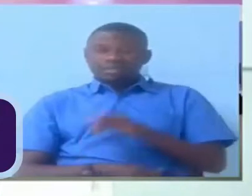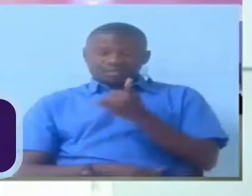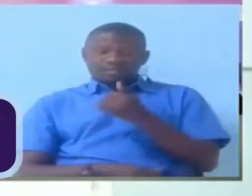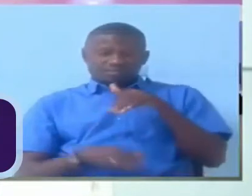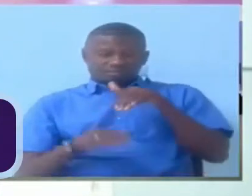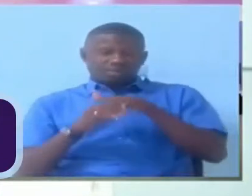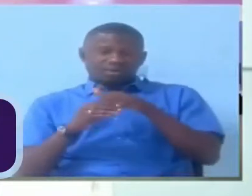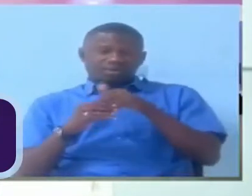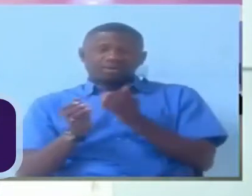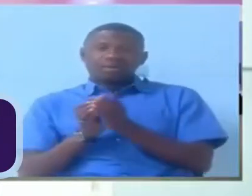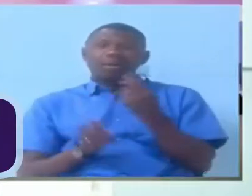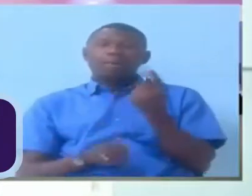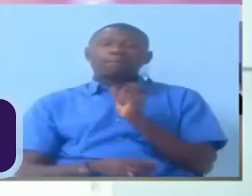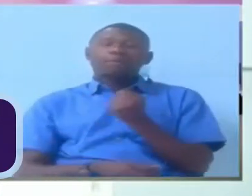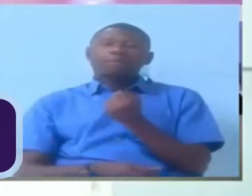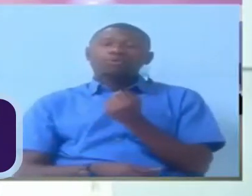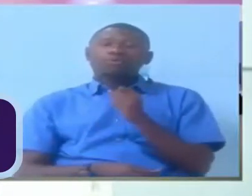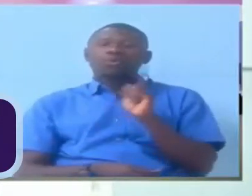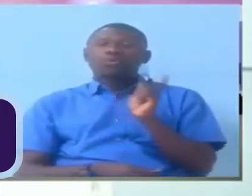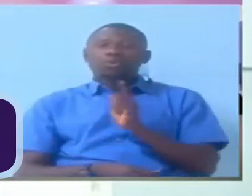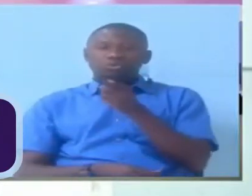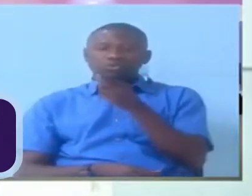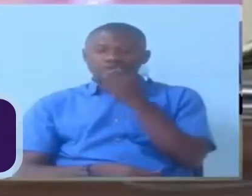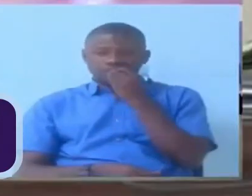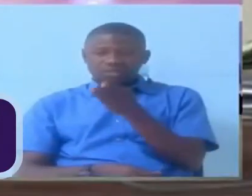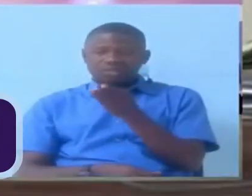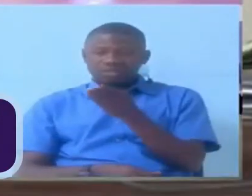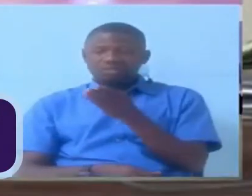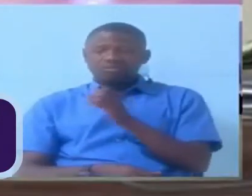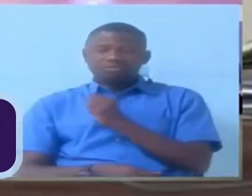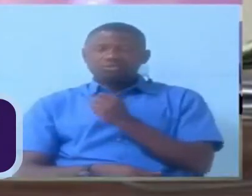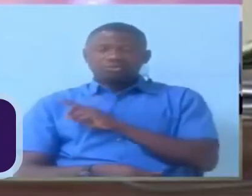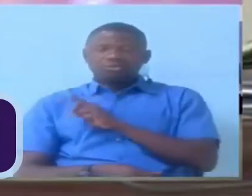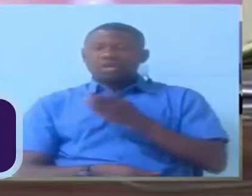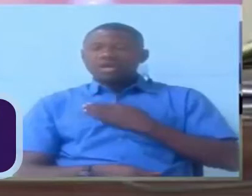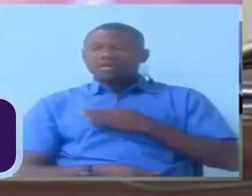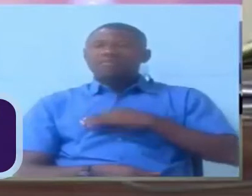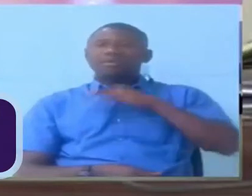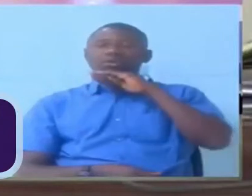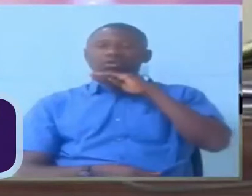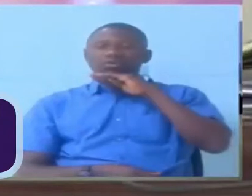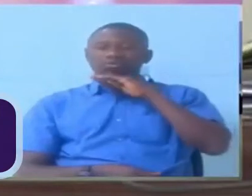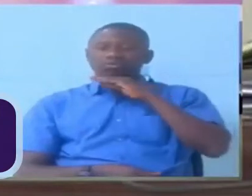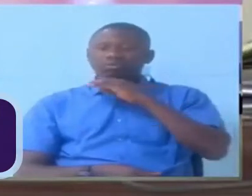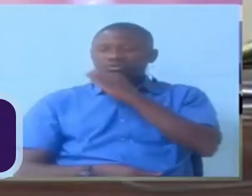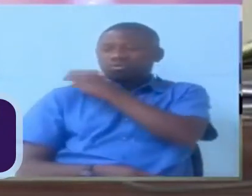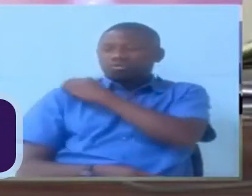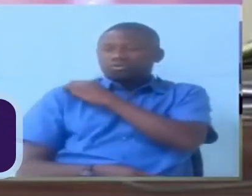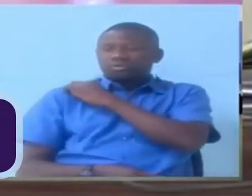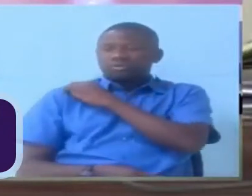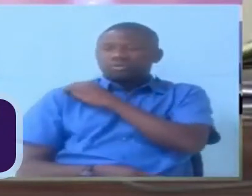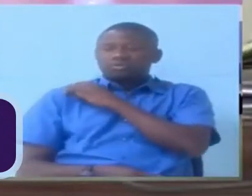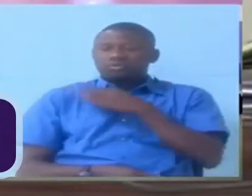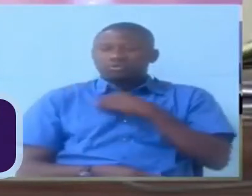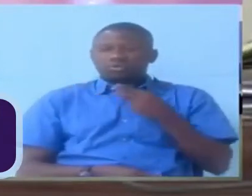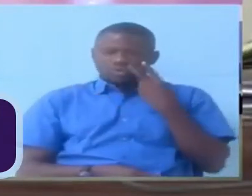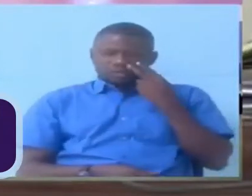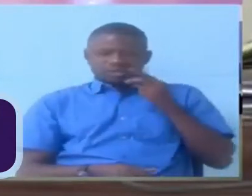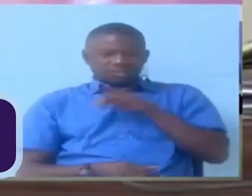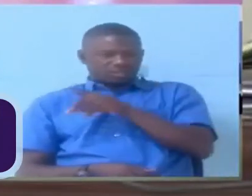isi palaso lu dino menula. And perhaps also they have background courses that they have done either internally or